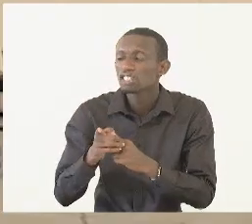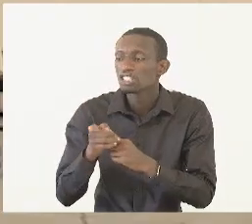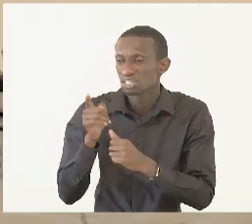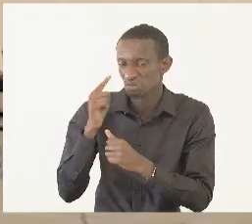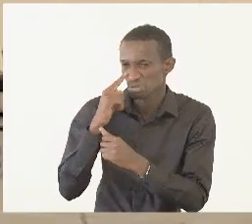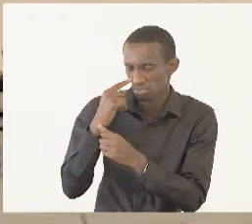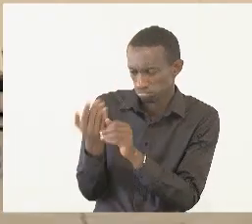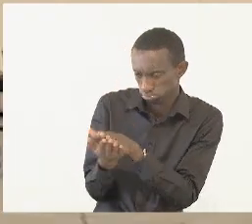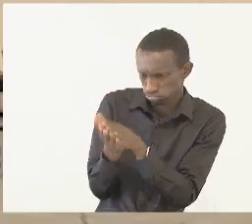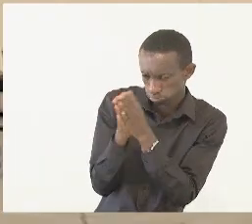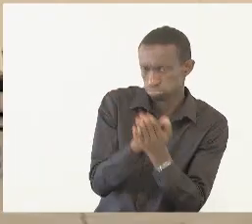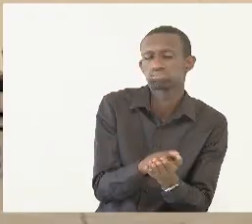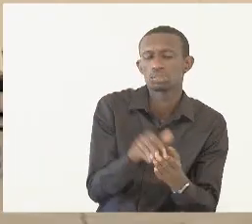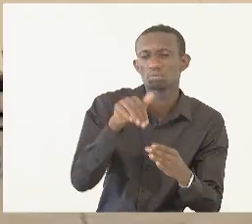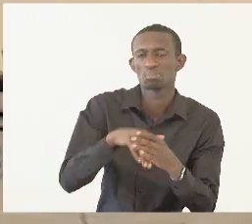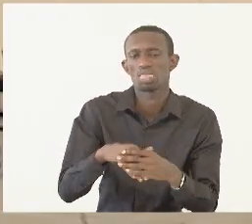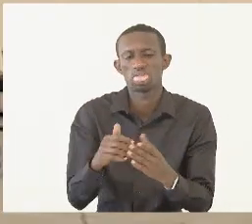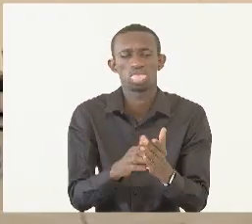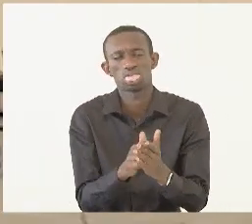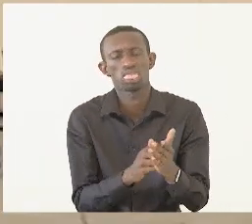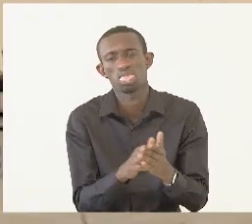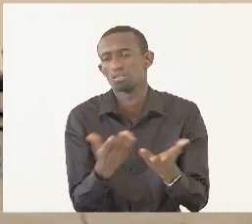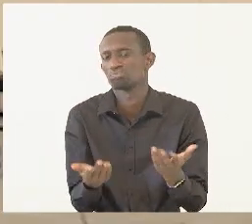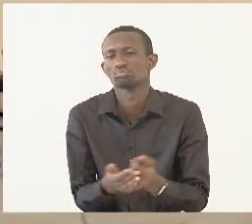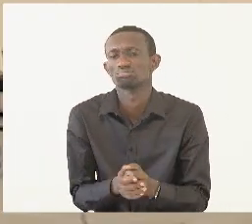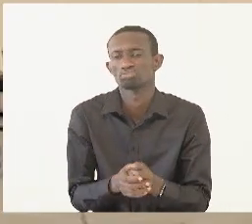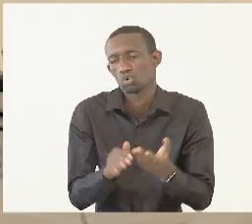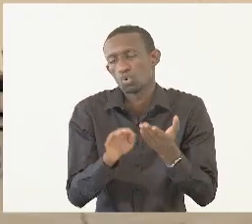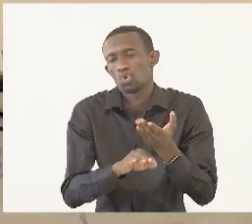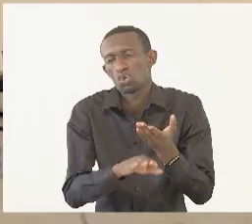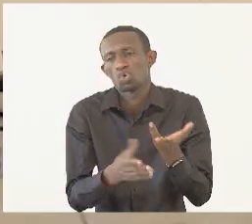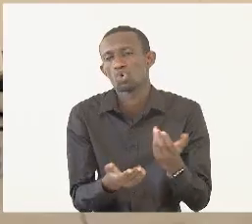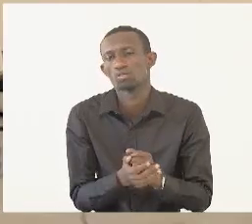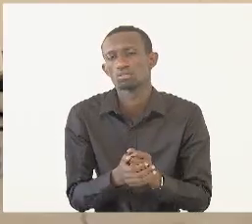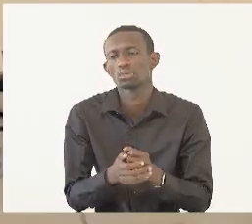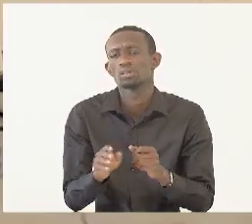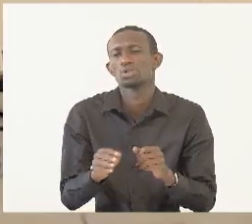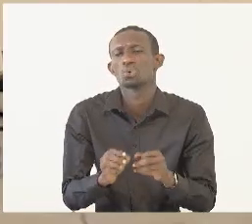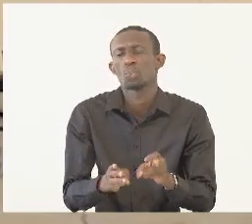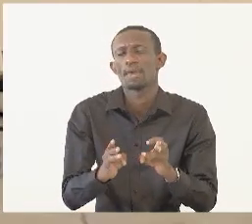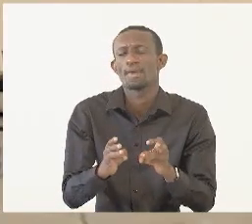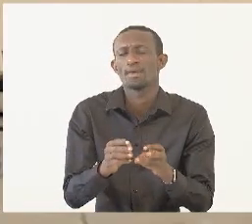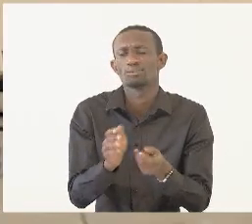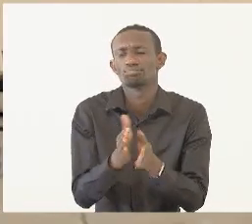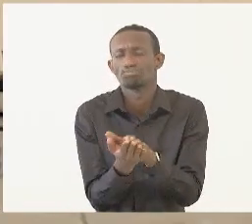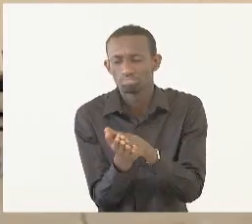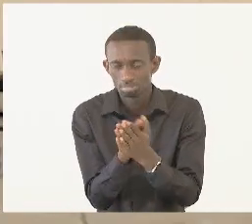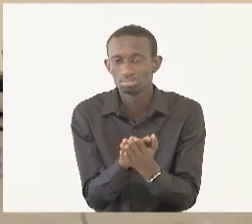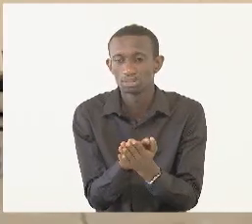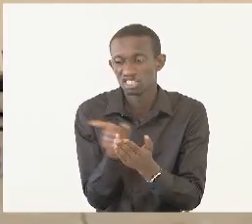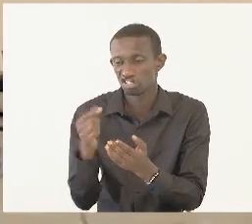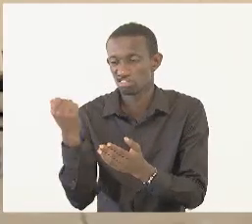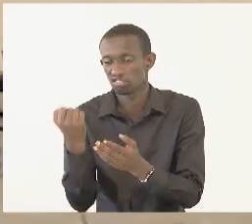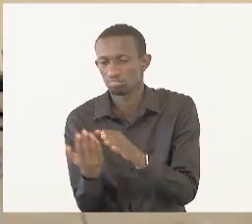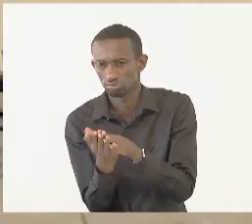into inactive form or less dangerous form. If I say they become inactive, they change them from not